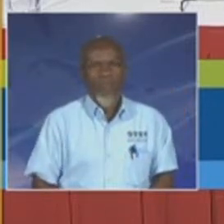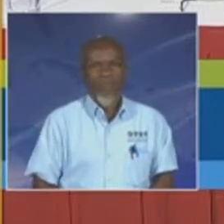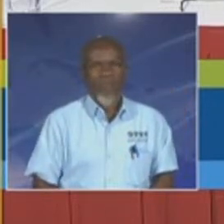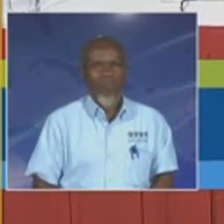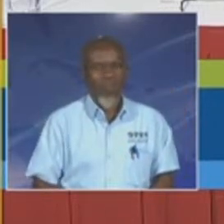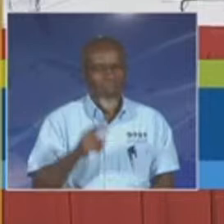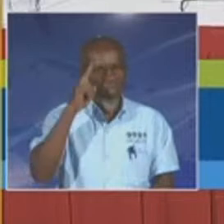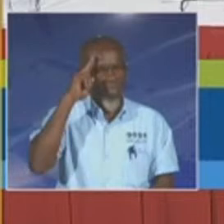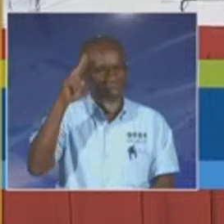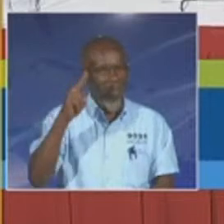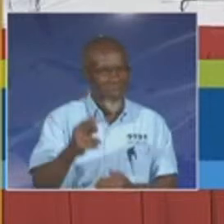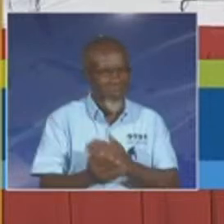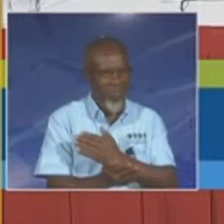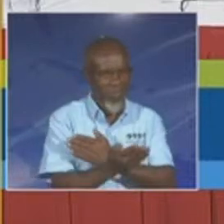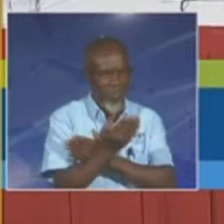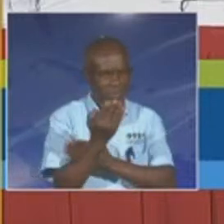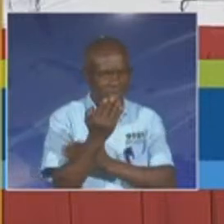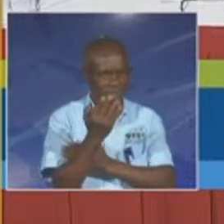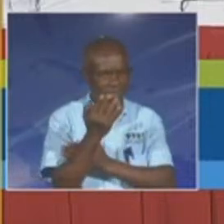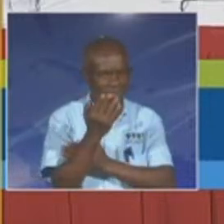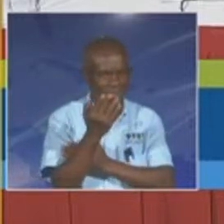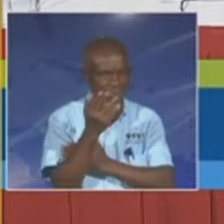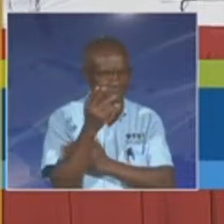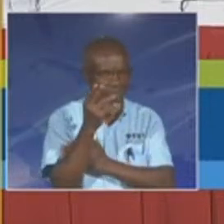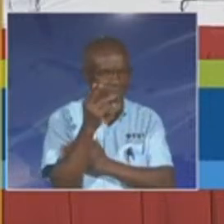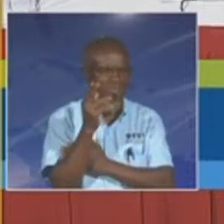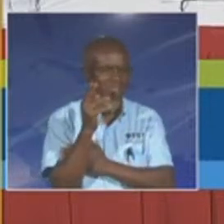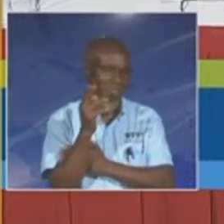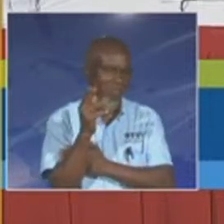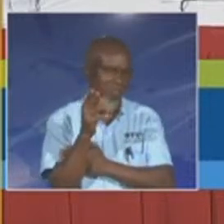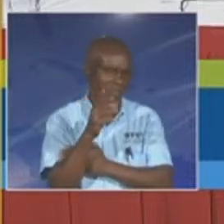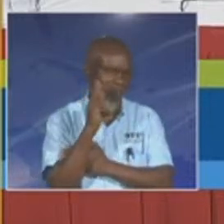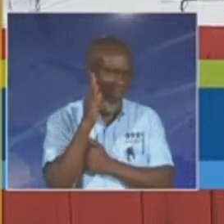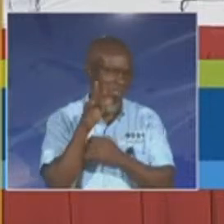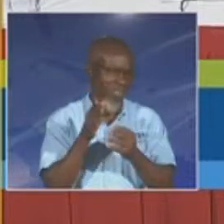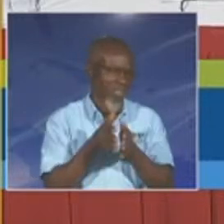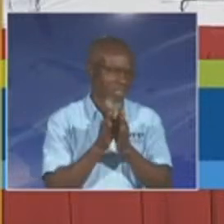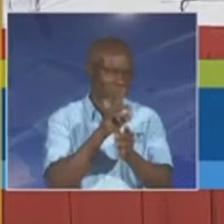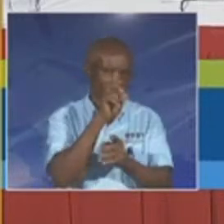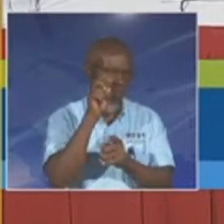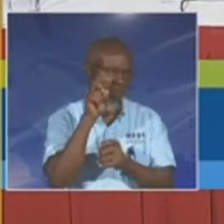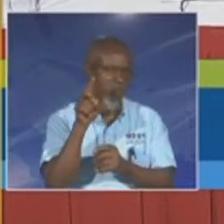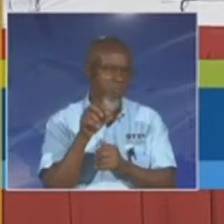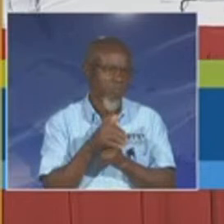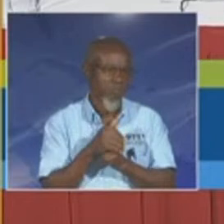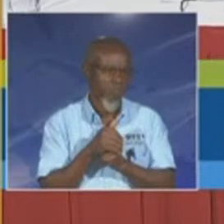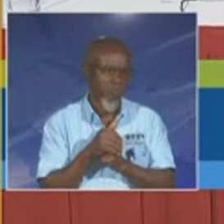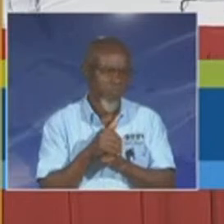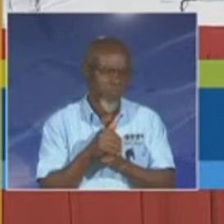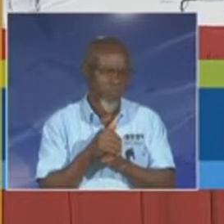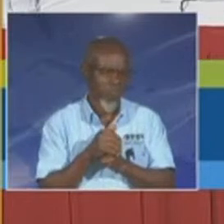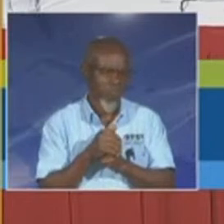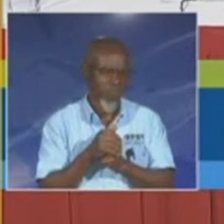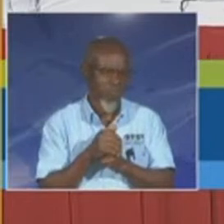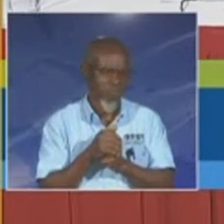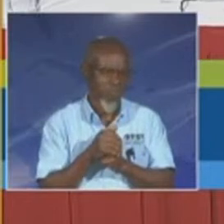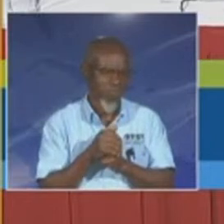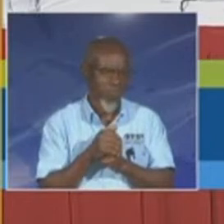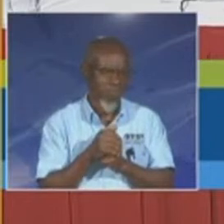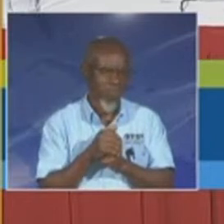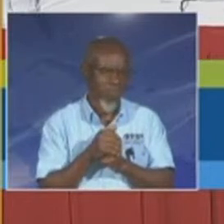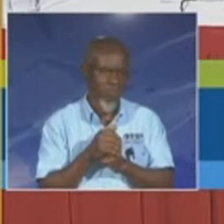Hi, morning. Yeah, Yes. I was hearing Tobago Channel 5, but I'll go ahead with my question real quick then. Yes. So this is for